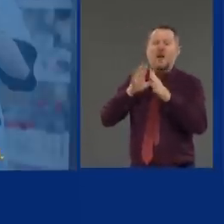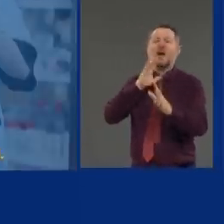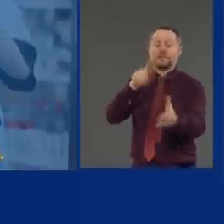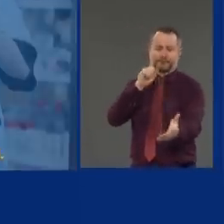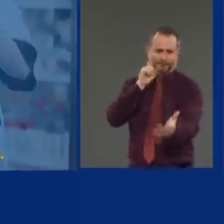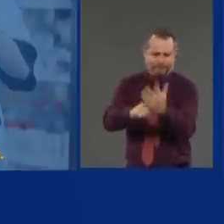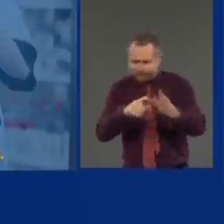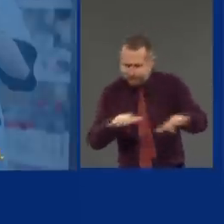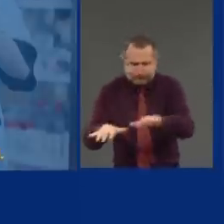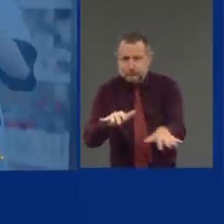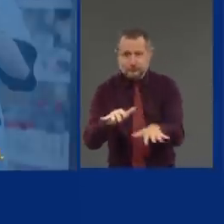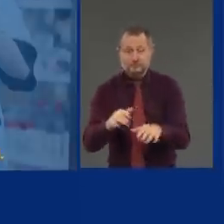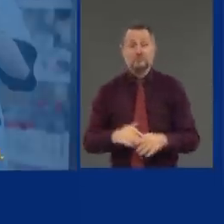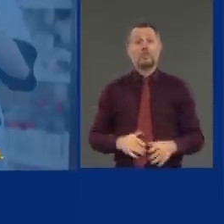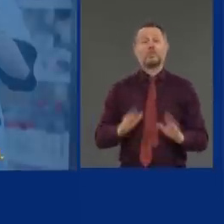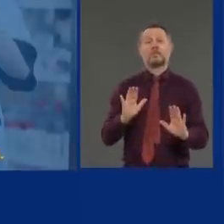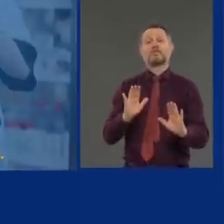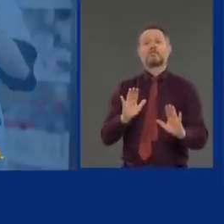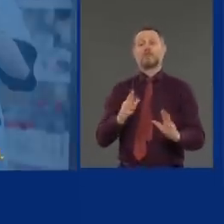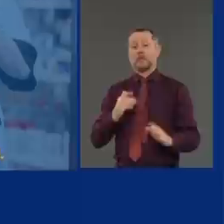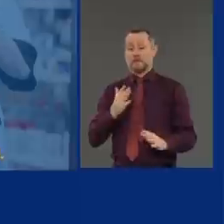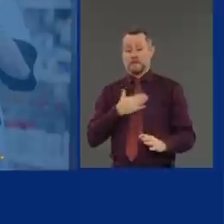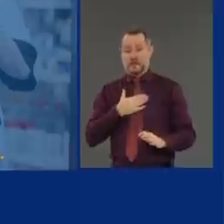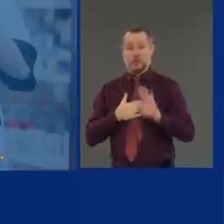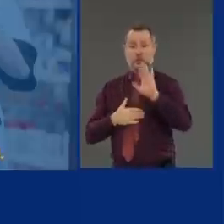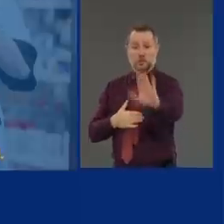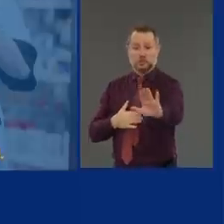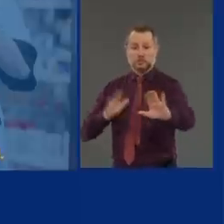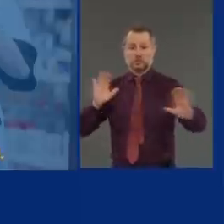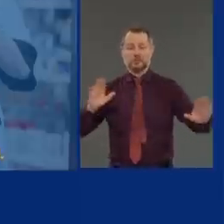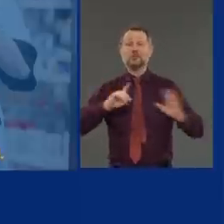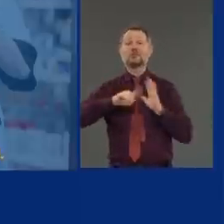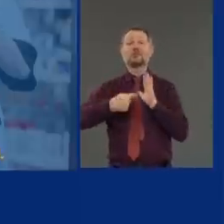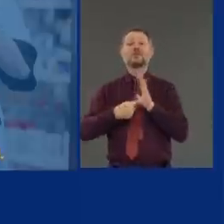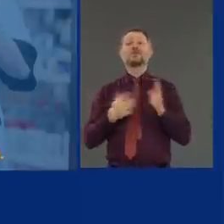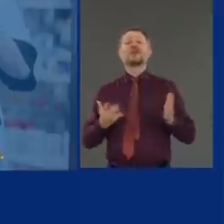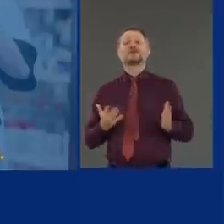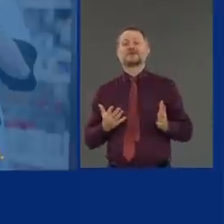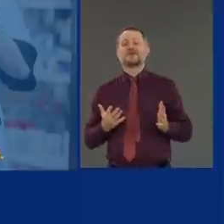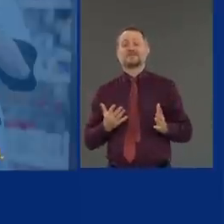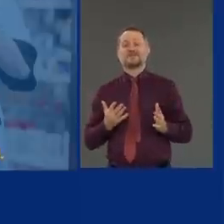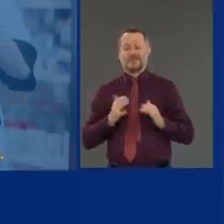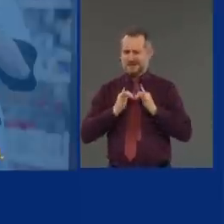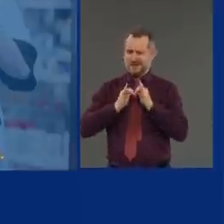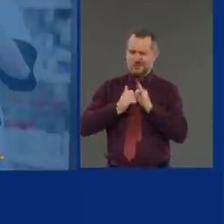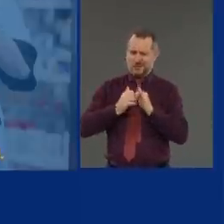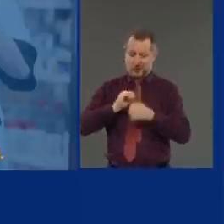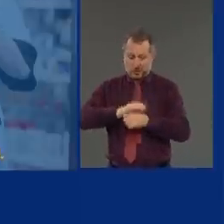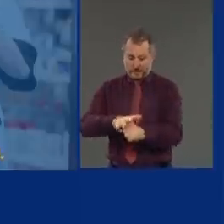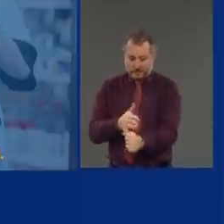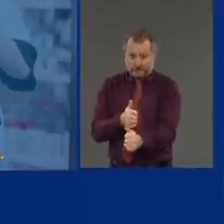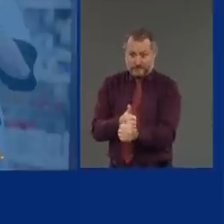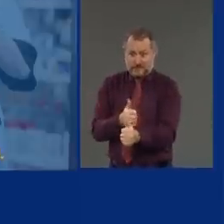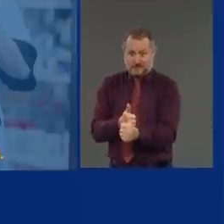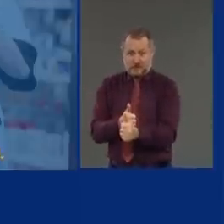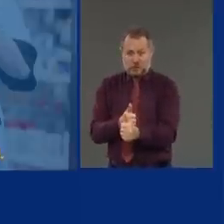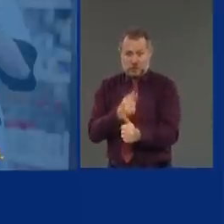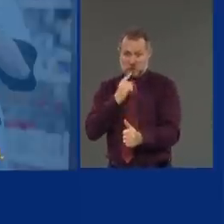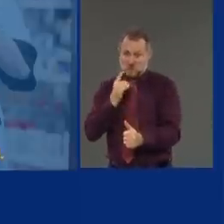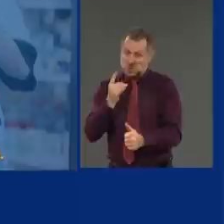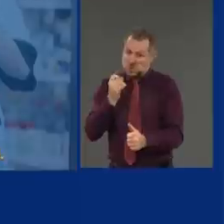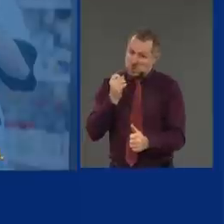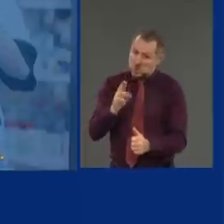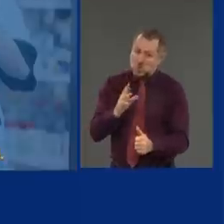to play. What determines the virus spread? We do. Not